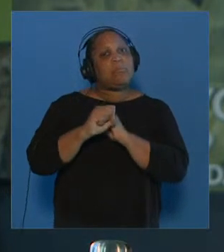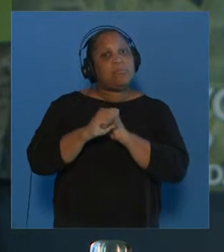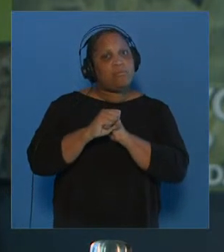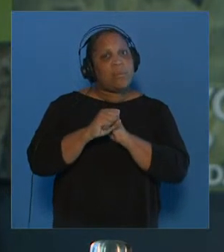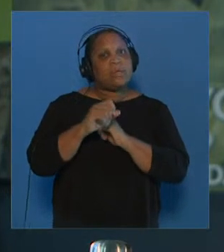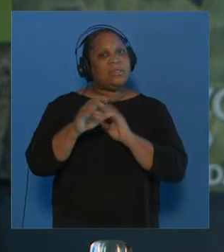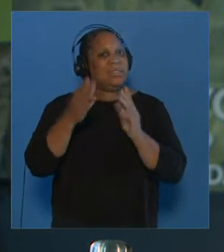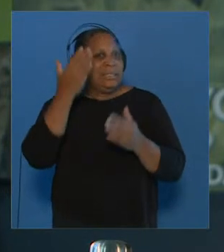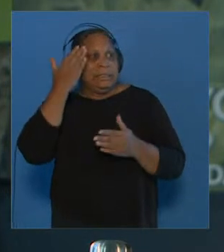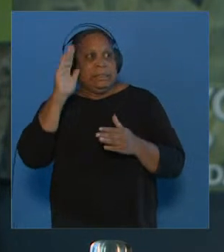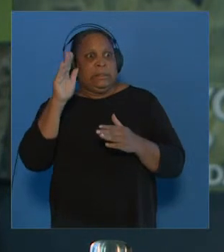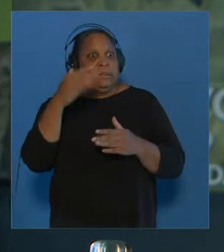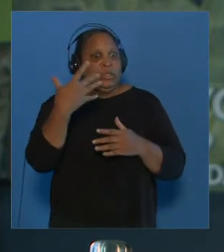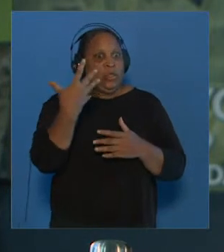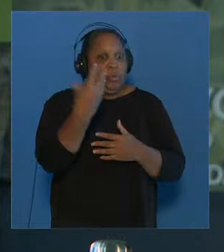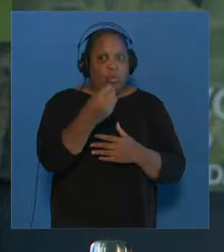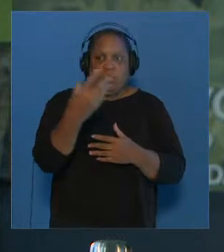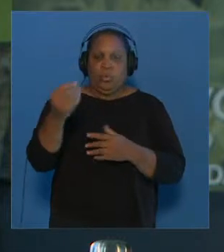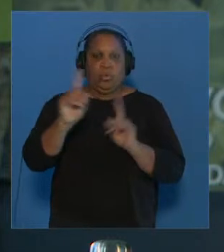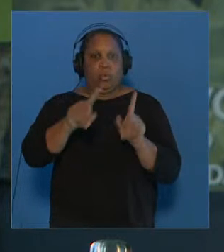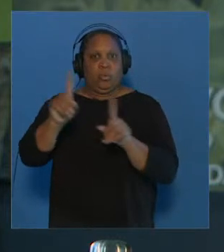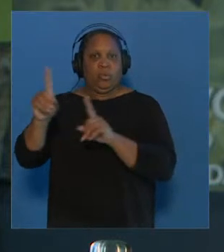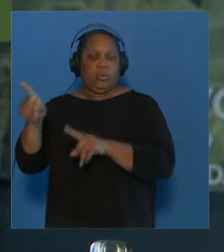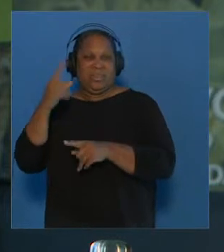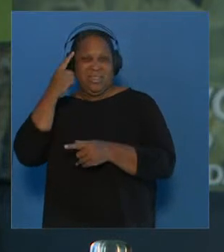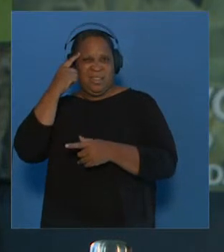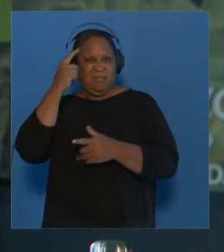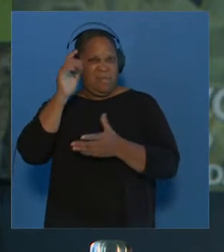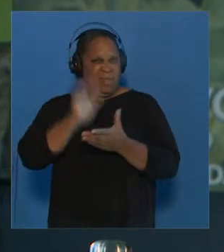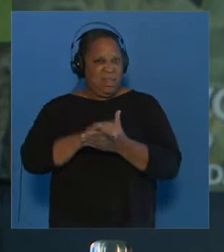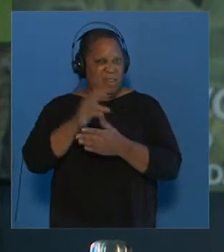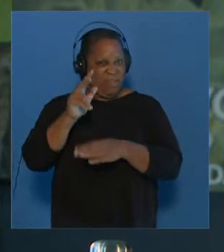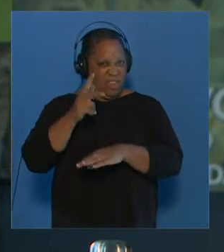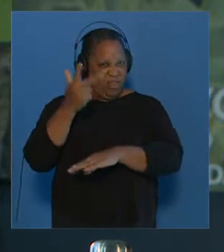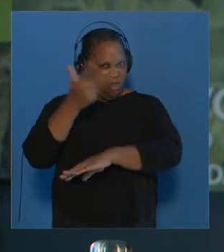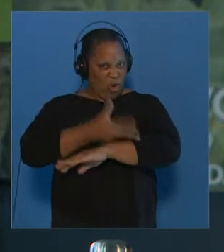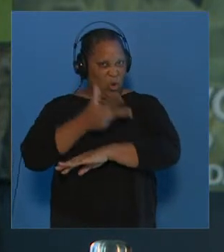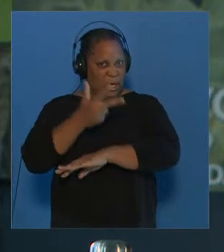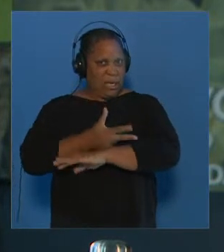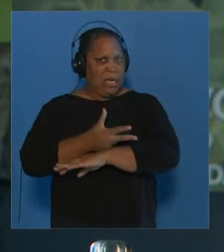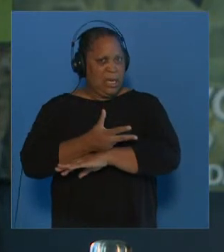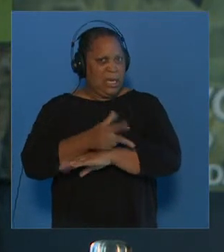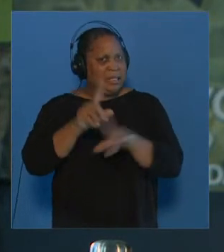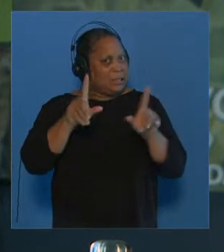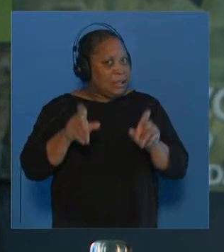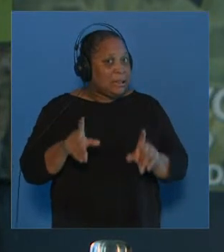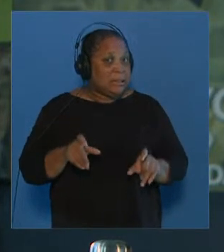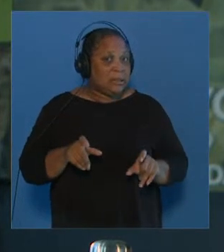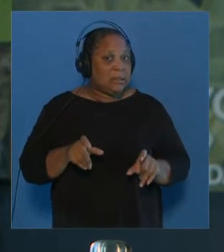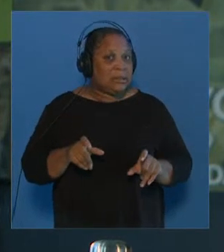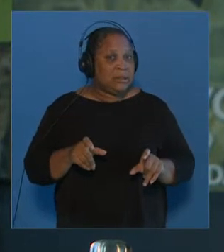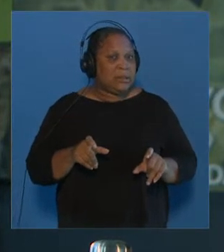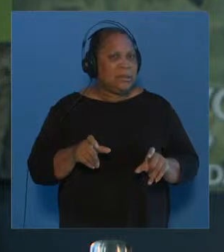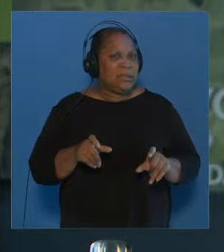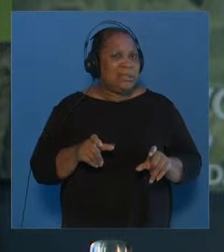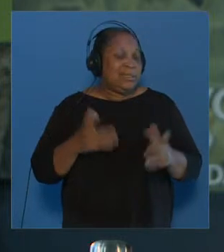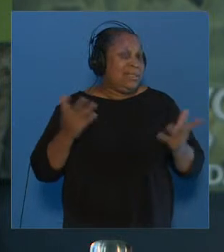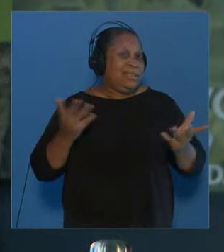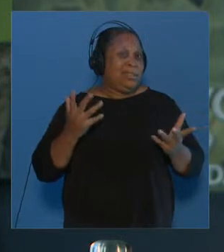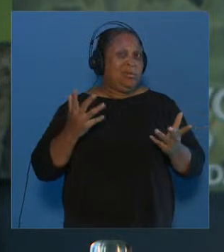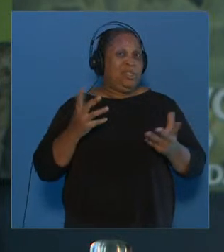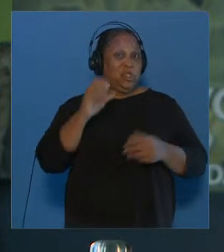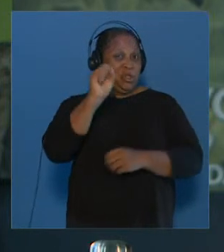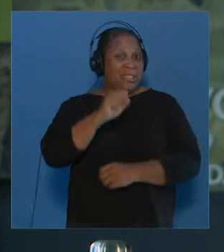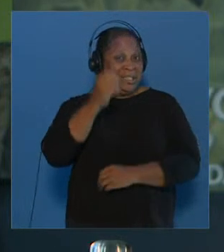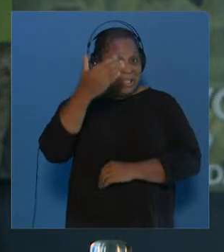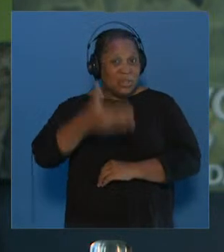people who didn't know where to go for I believe it was the third day of the test that they've got to get. Are we just using Southside